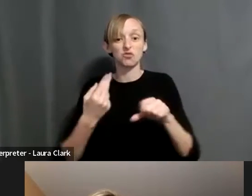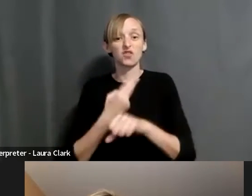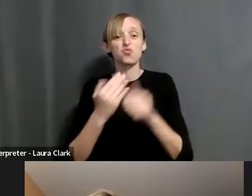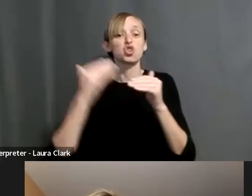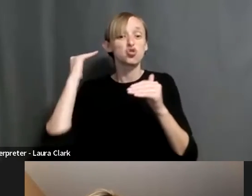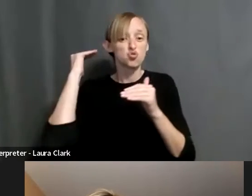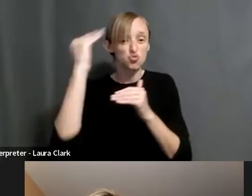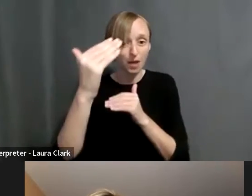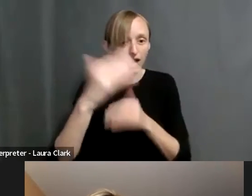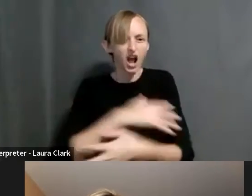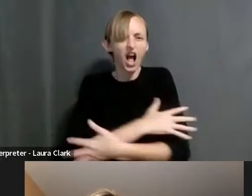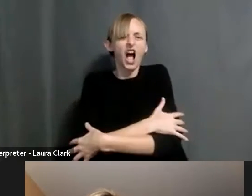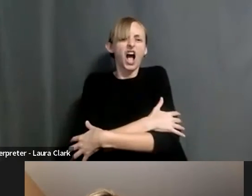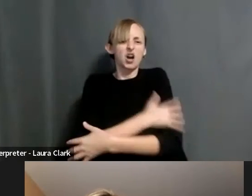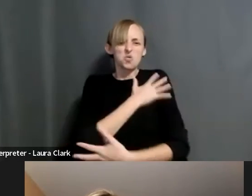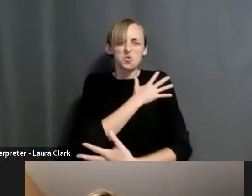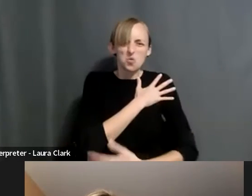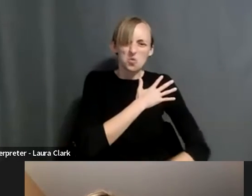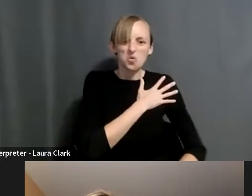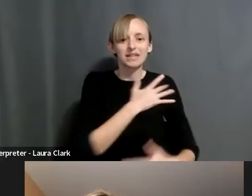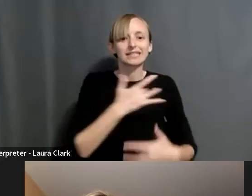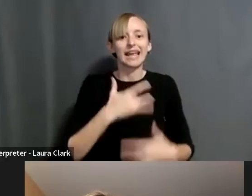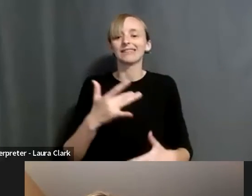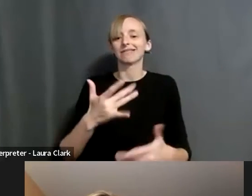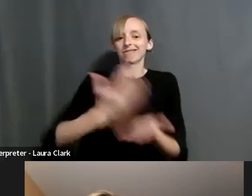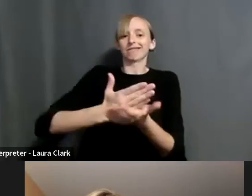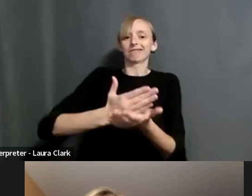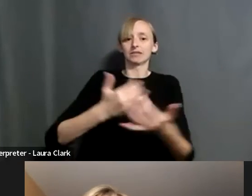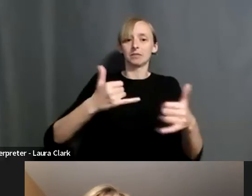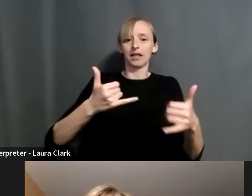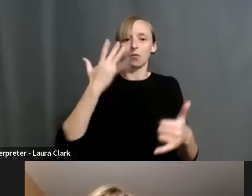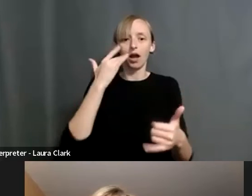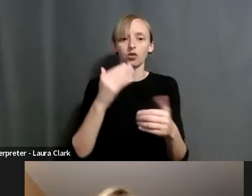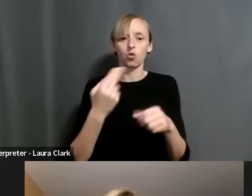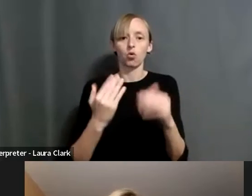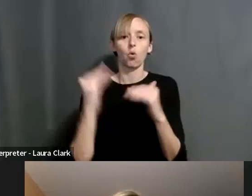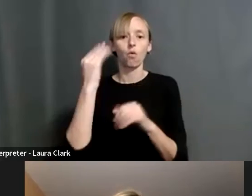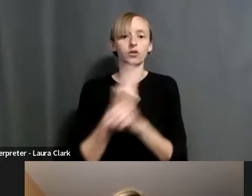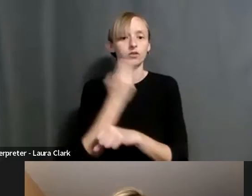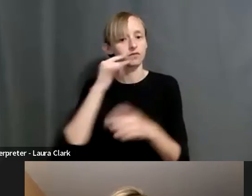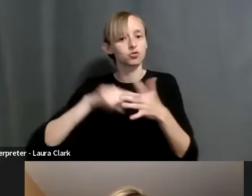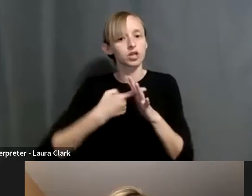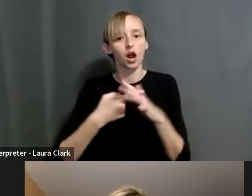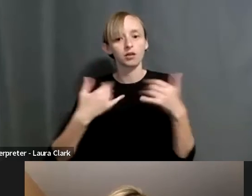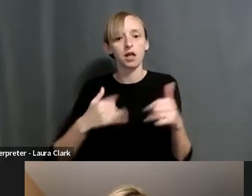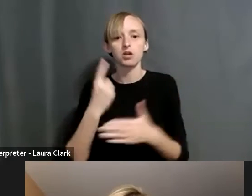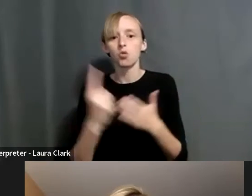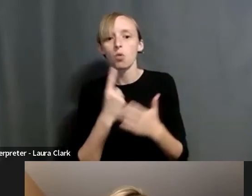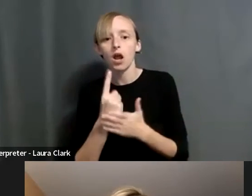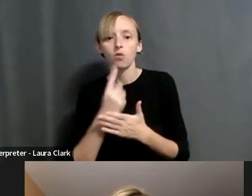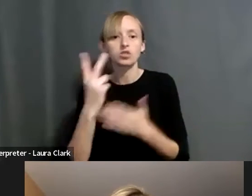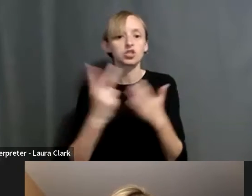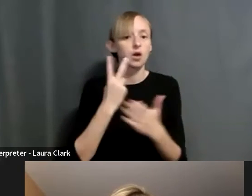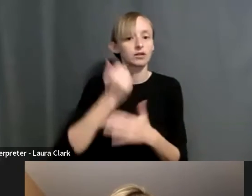common causes of people to stop playing. If you start off playing an hour or two a day, you're